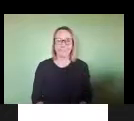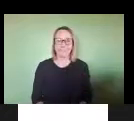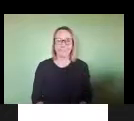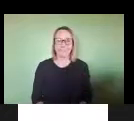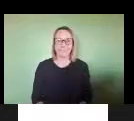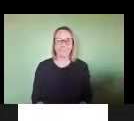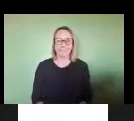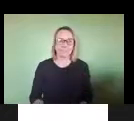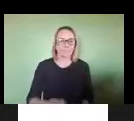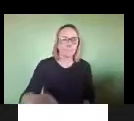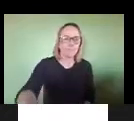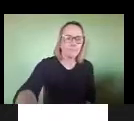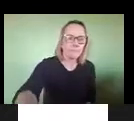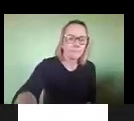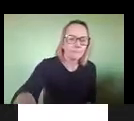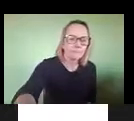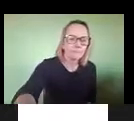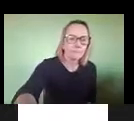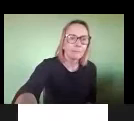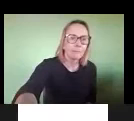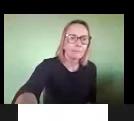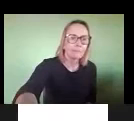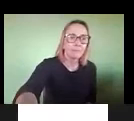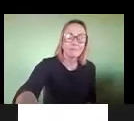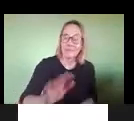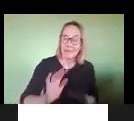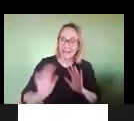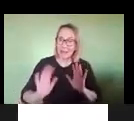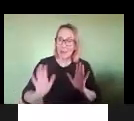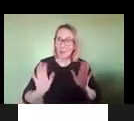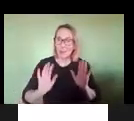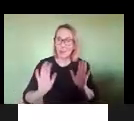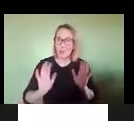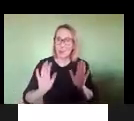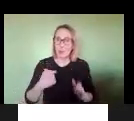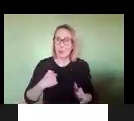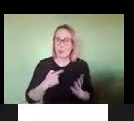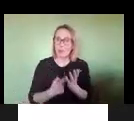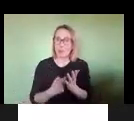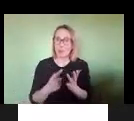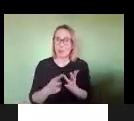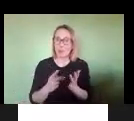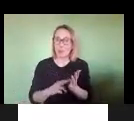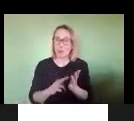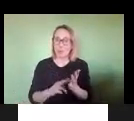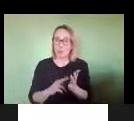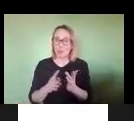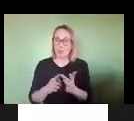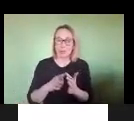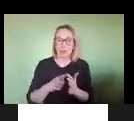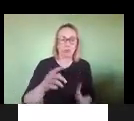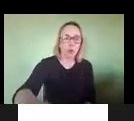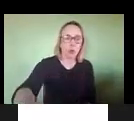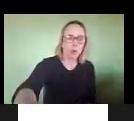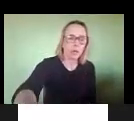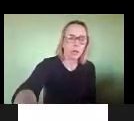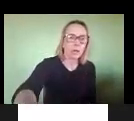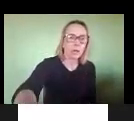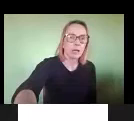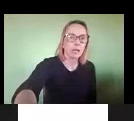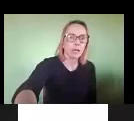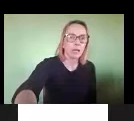Hi Ronnie, could you introduce yourself please? Okay, I'm Ronald Kimmer from Neighbourhood Networks,